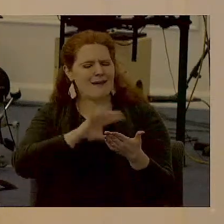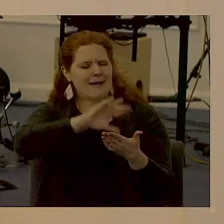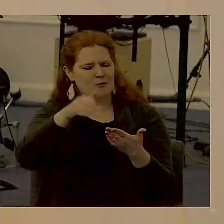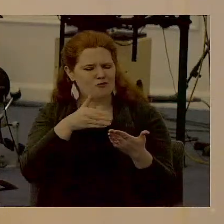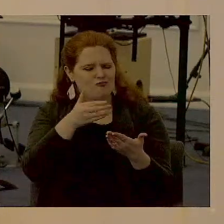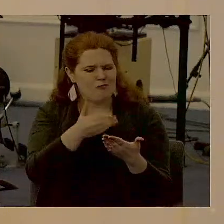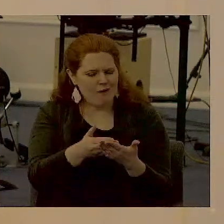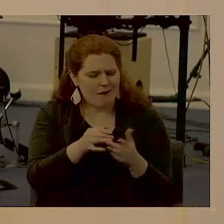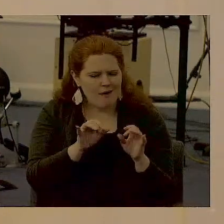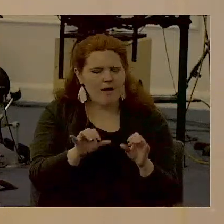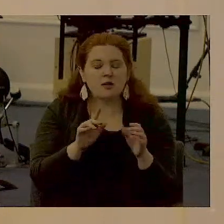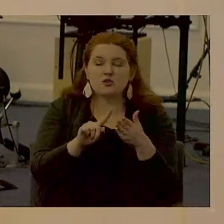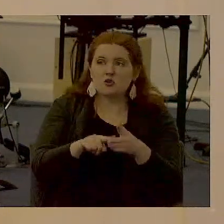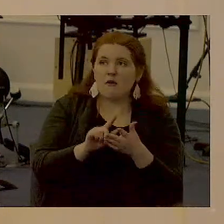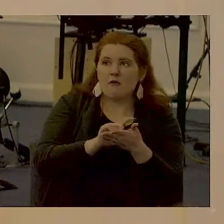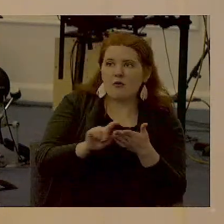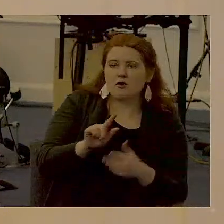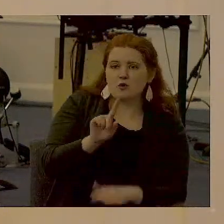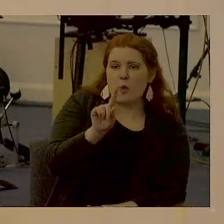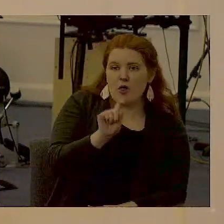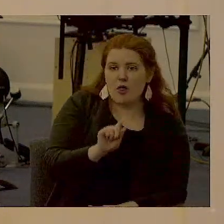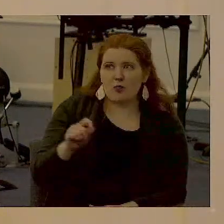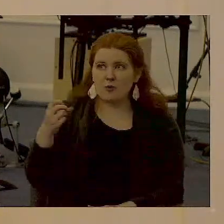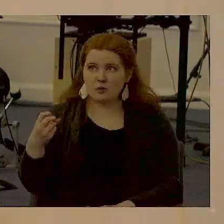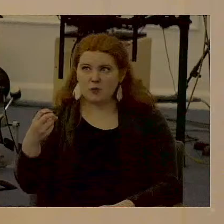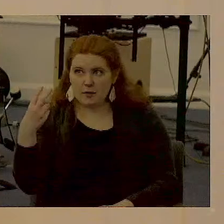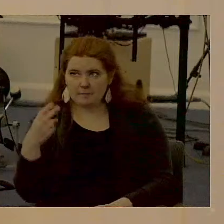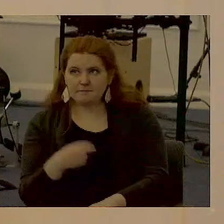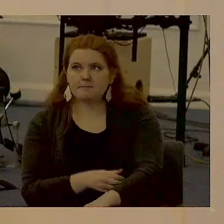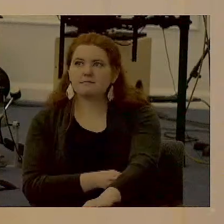read starting at verse 1 through verse 12.